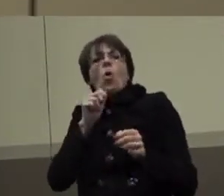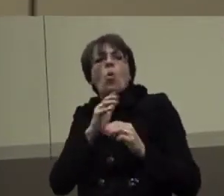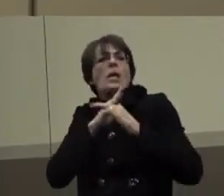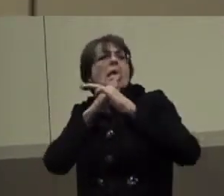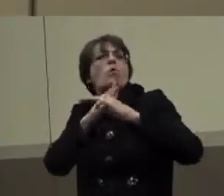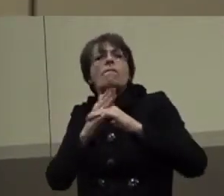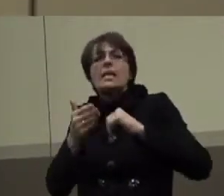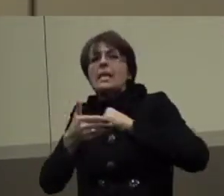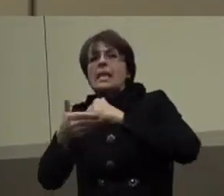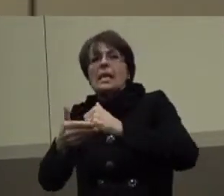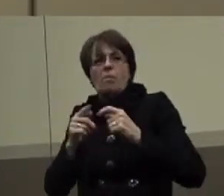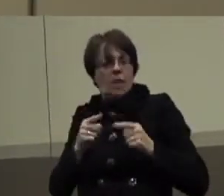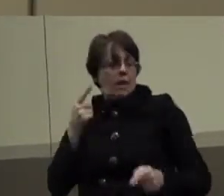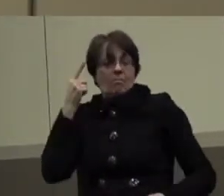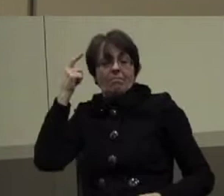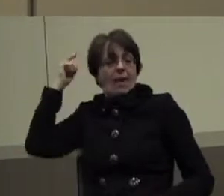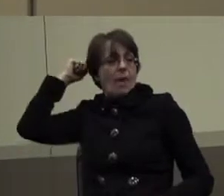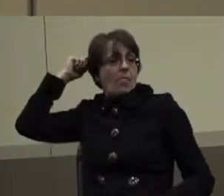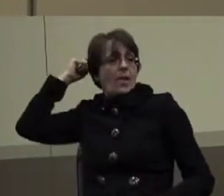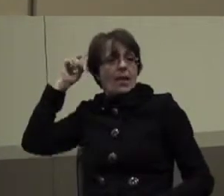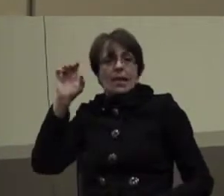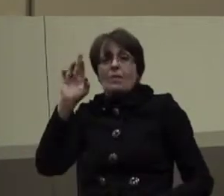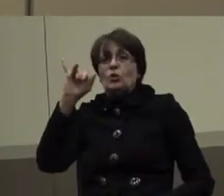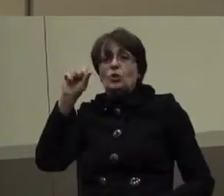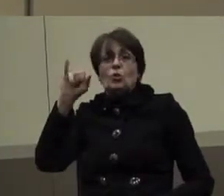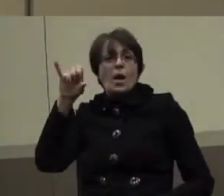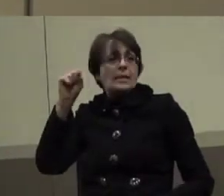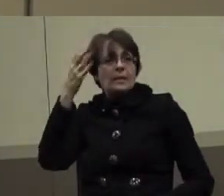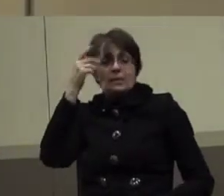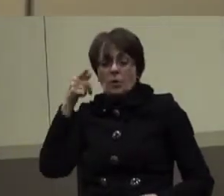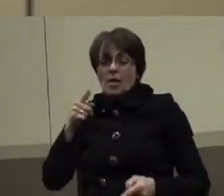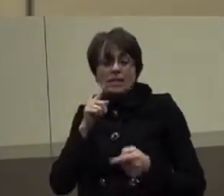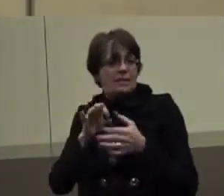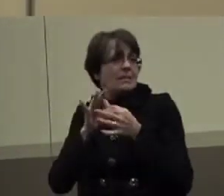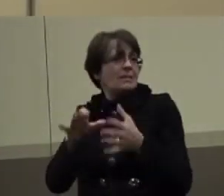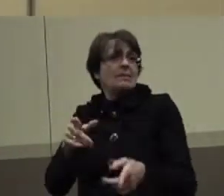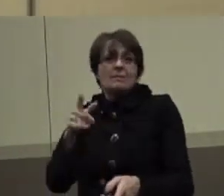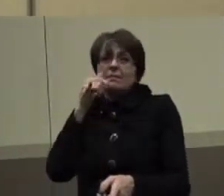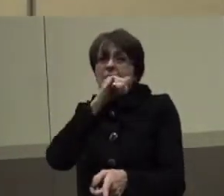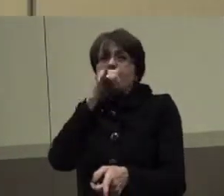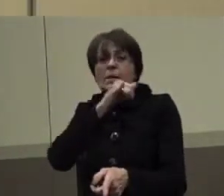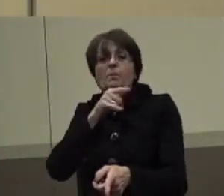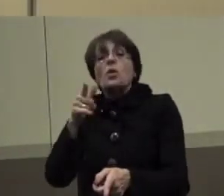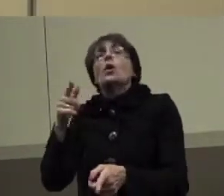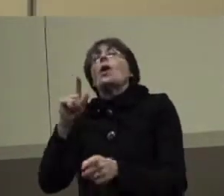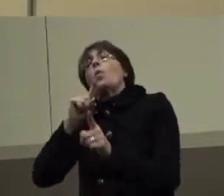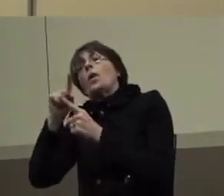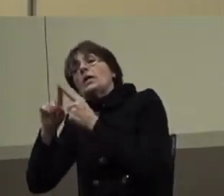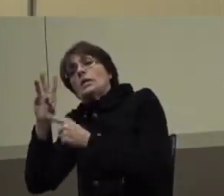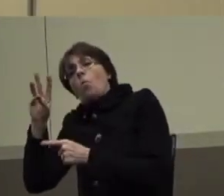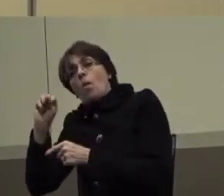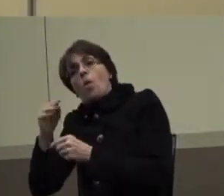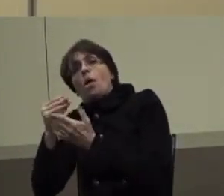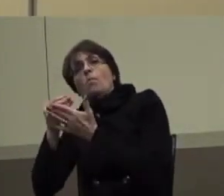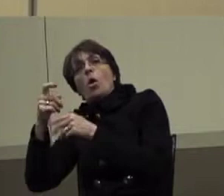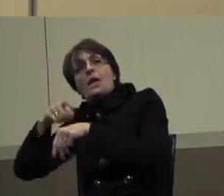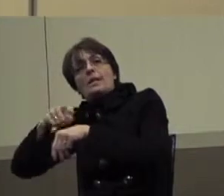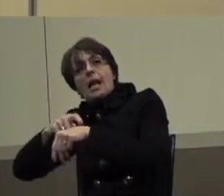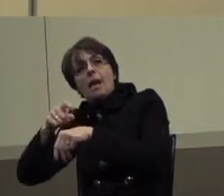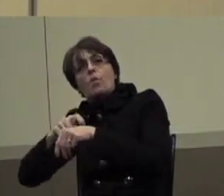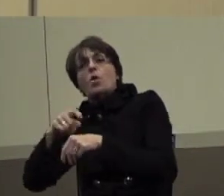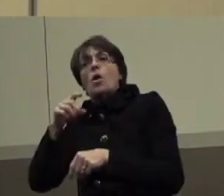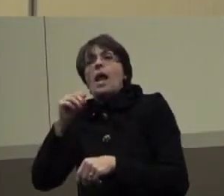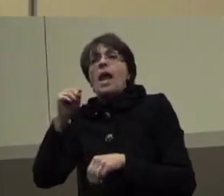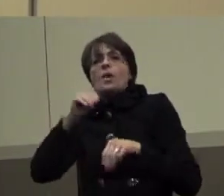was a crisis because a kid is being held for no good reason. So I ran down to Walmart, I bought a timer, I bought a whole bunch of